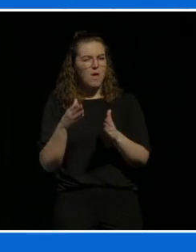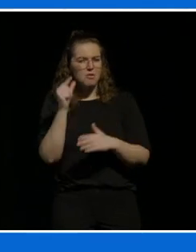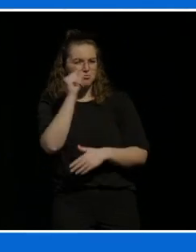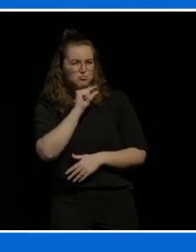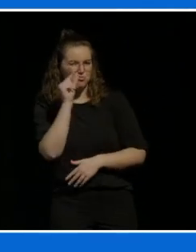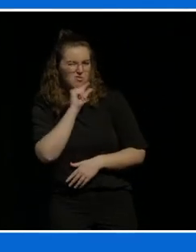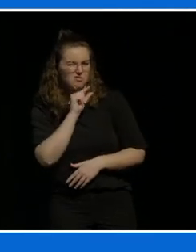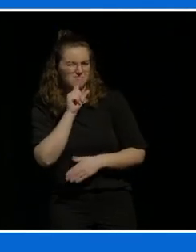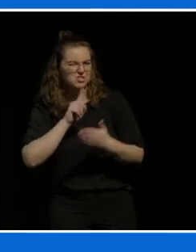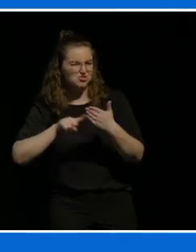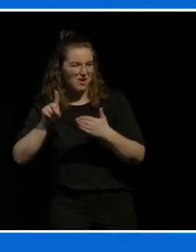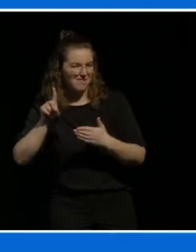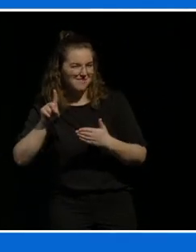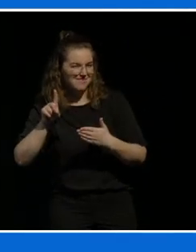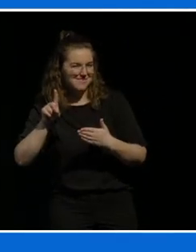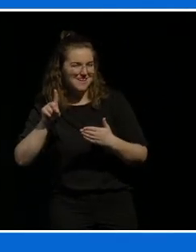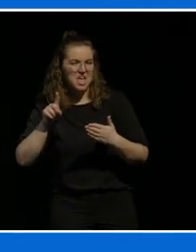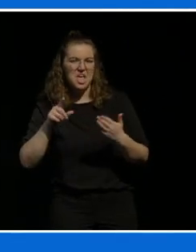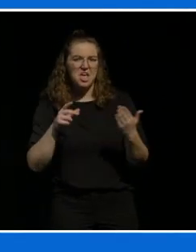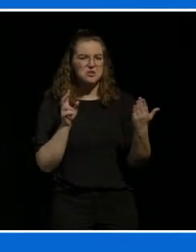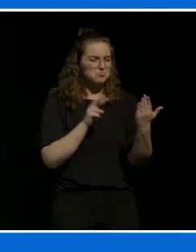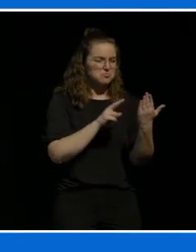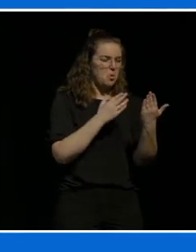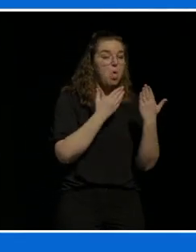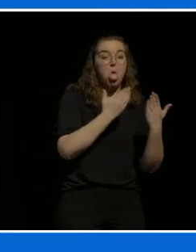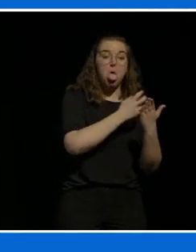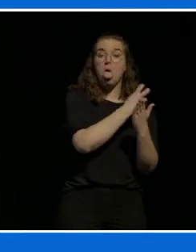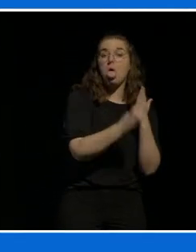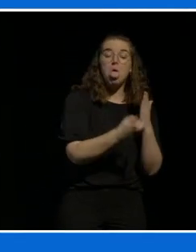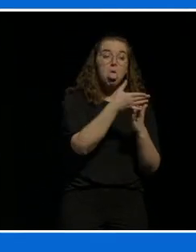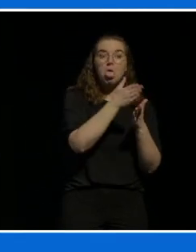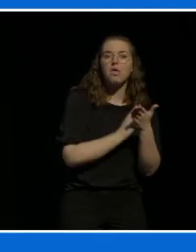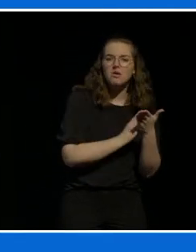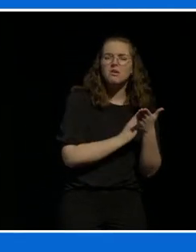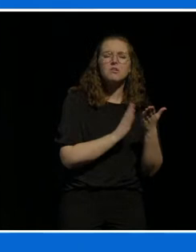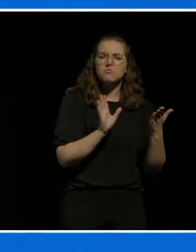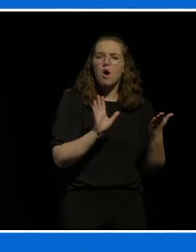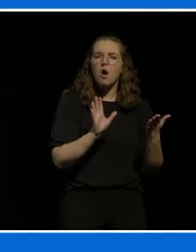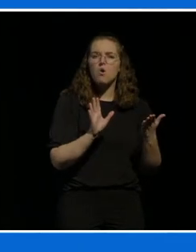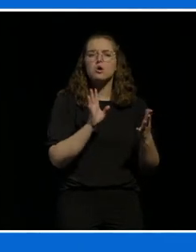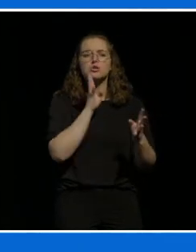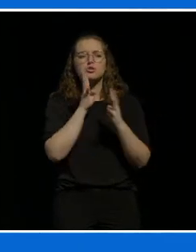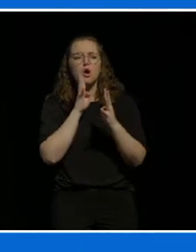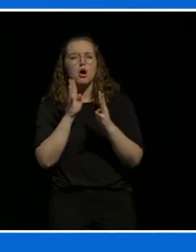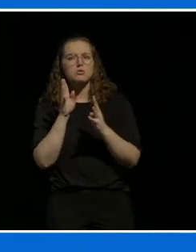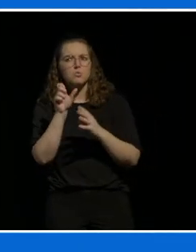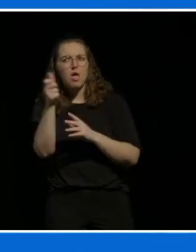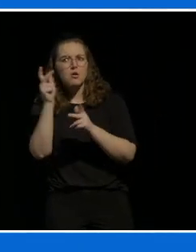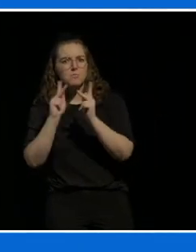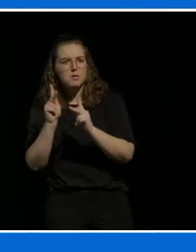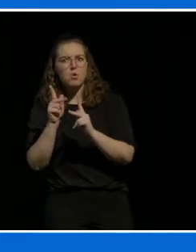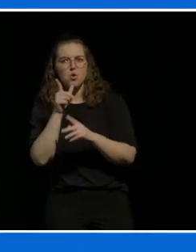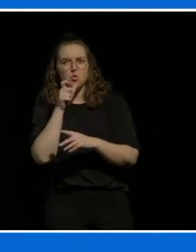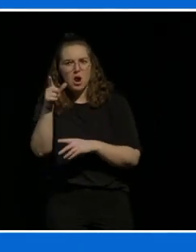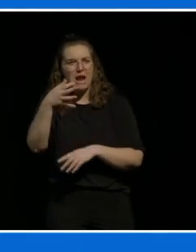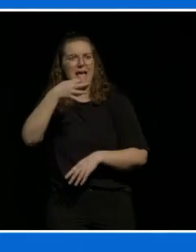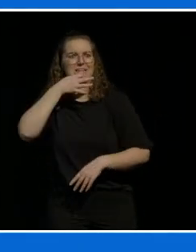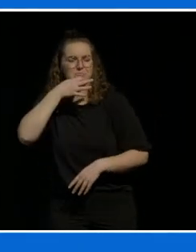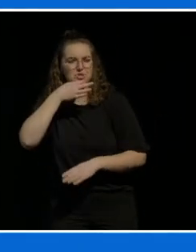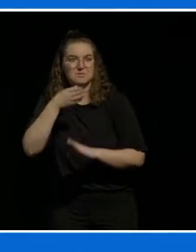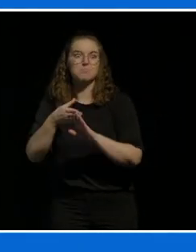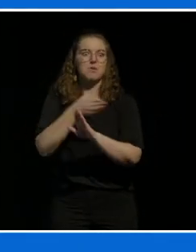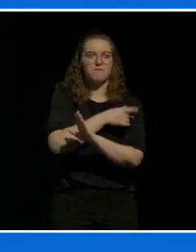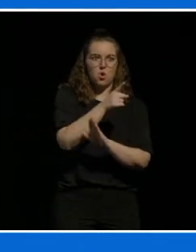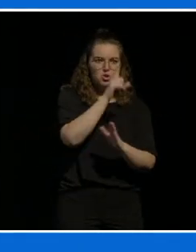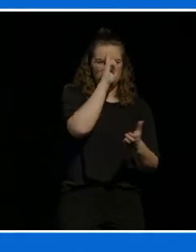and start doing that trend or whatever they're saying, right? Speak to people who have trained for it, who understand it before you jump into it. I think those